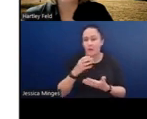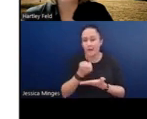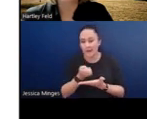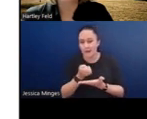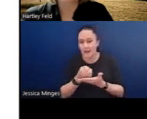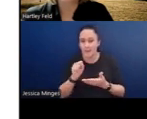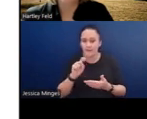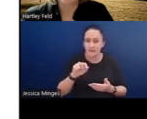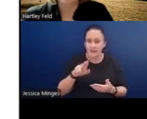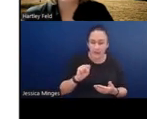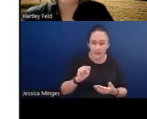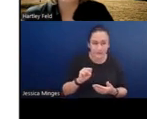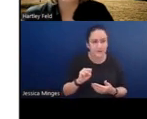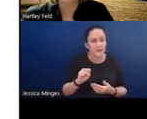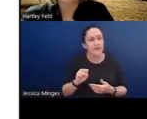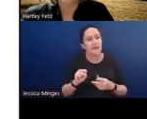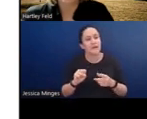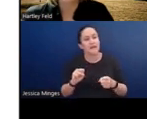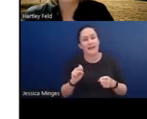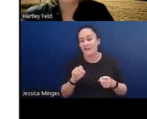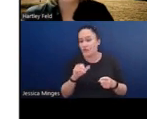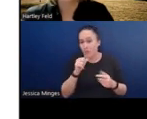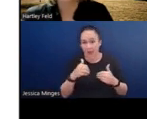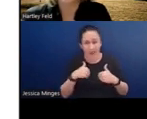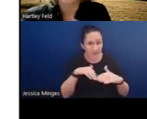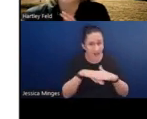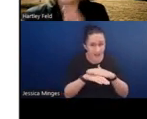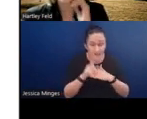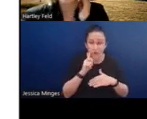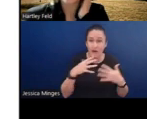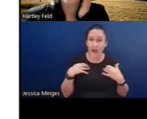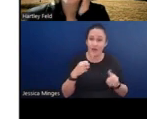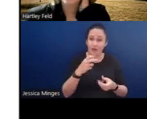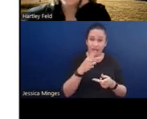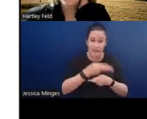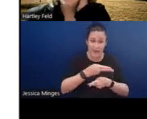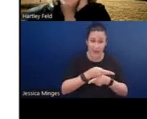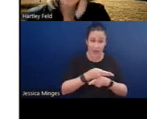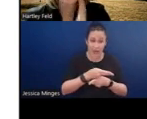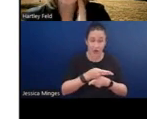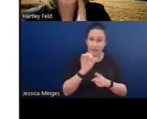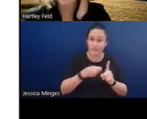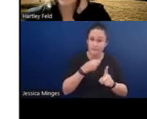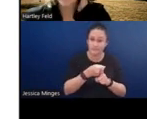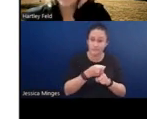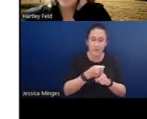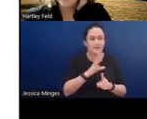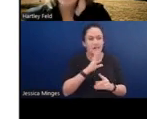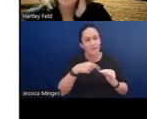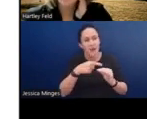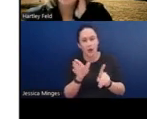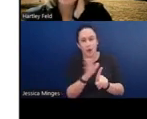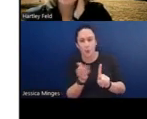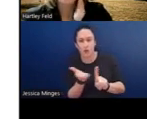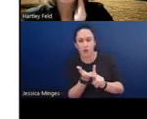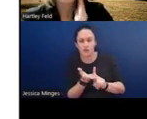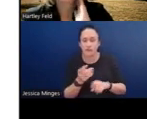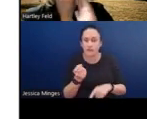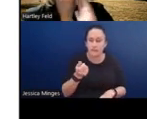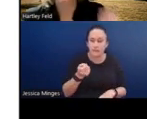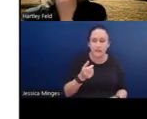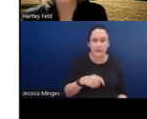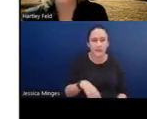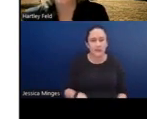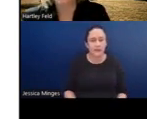work. And if you don't have access to healthcare, we've discussed coercion a little bit. We know that